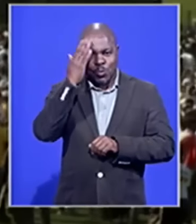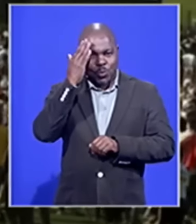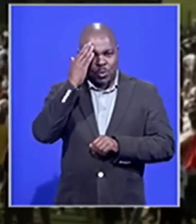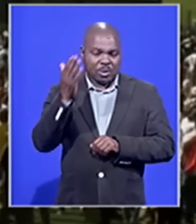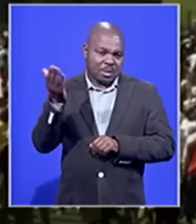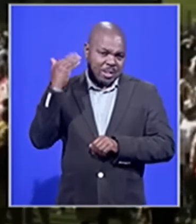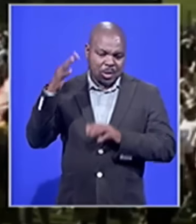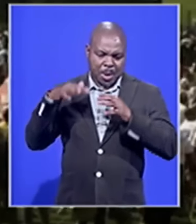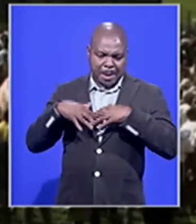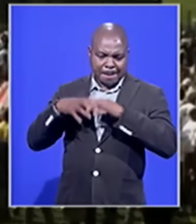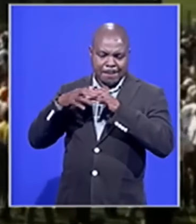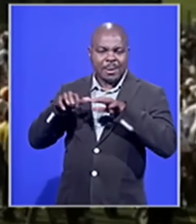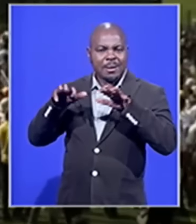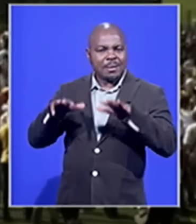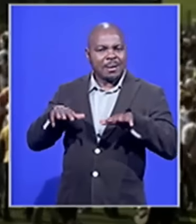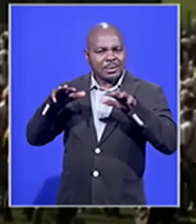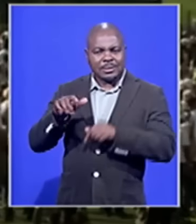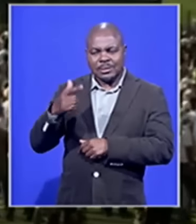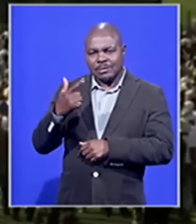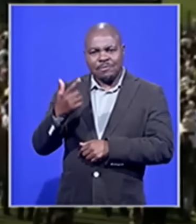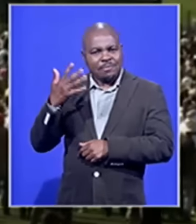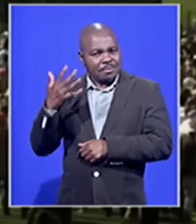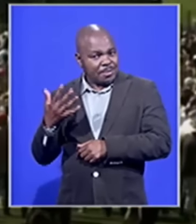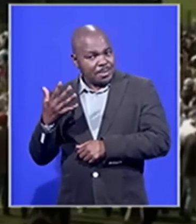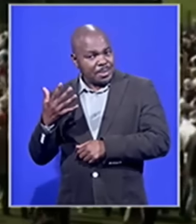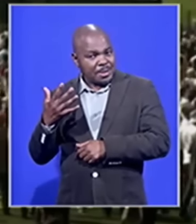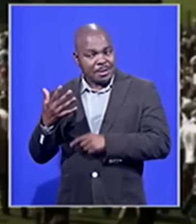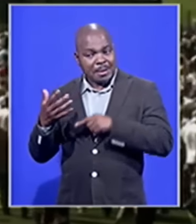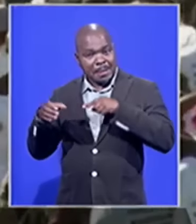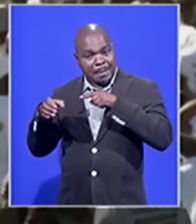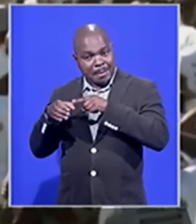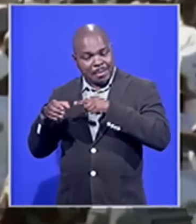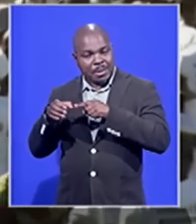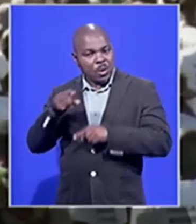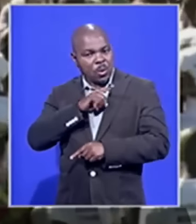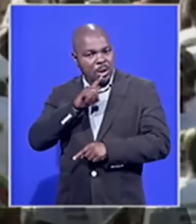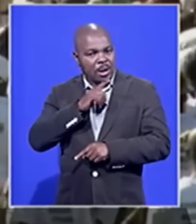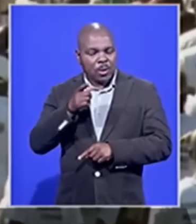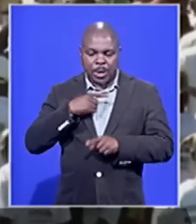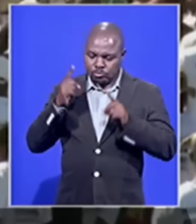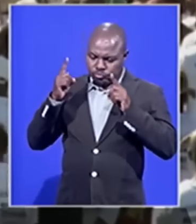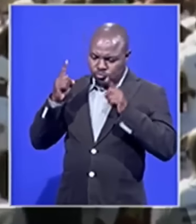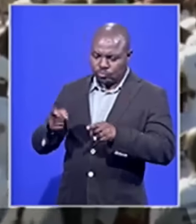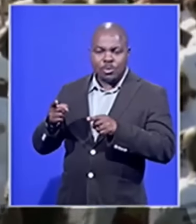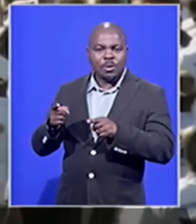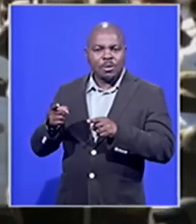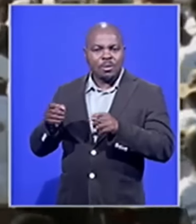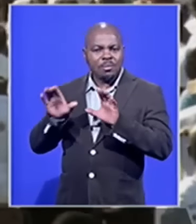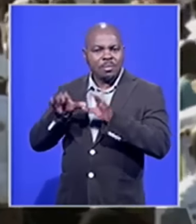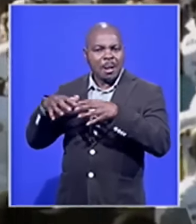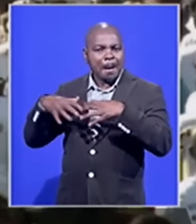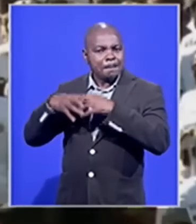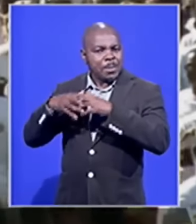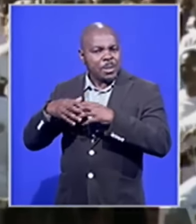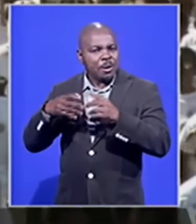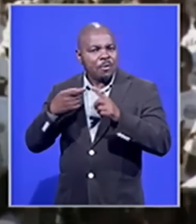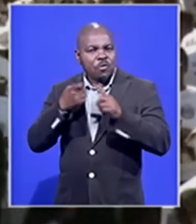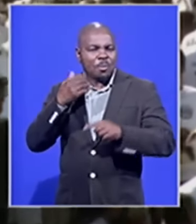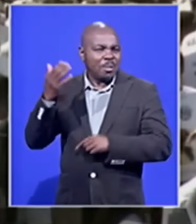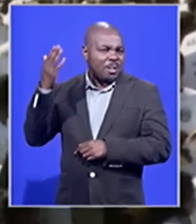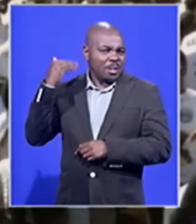were formed in 1975, it was as a result of instruction from the